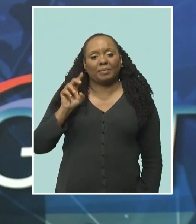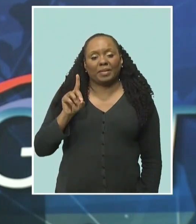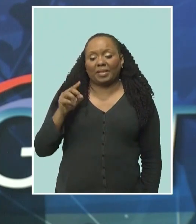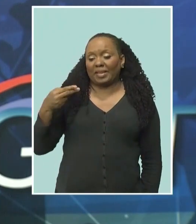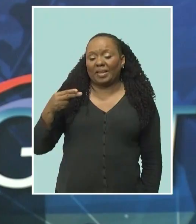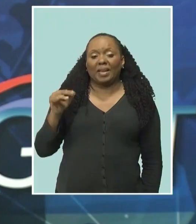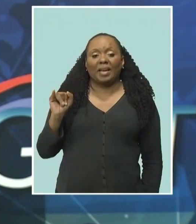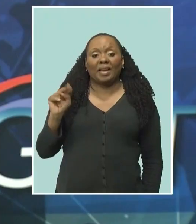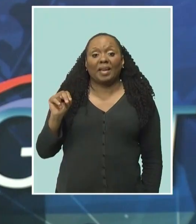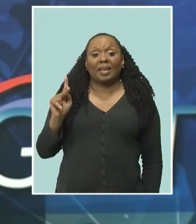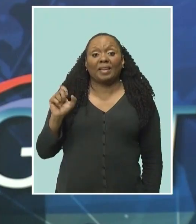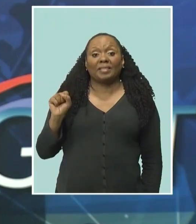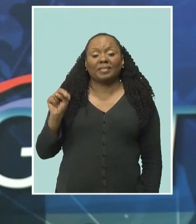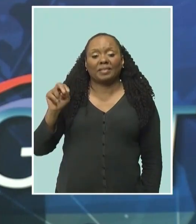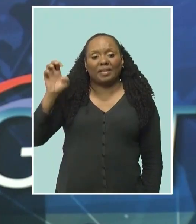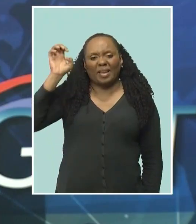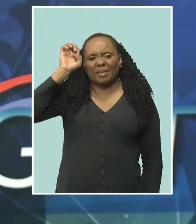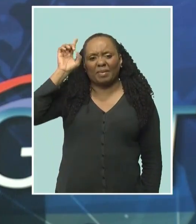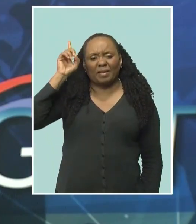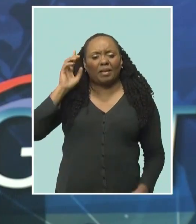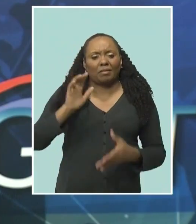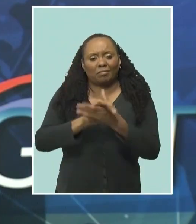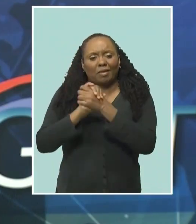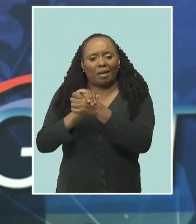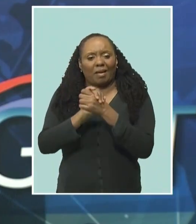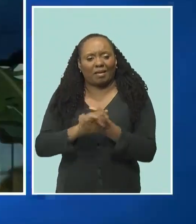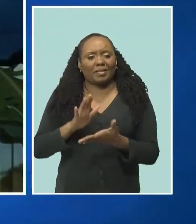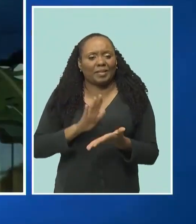school on reaching the milestone.